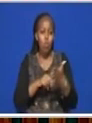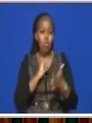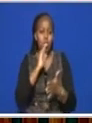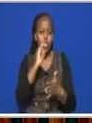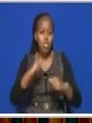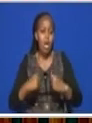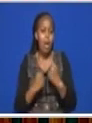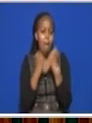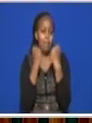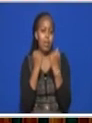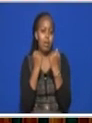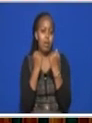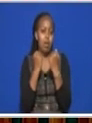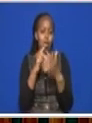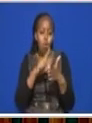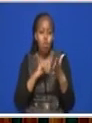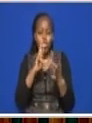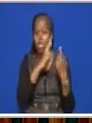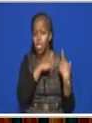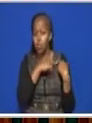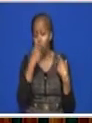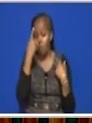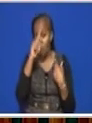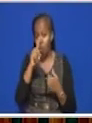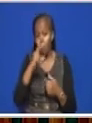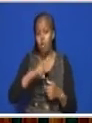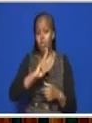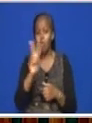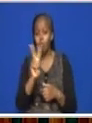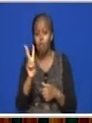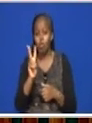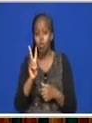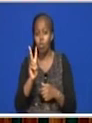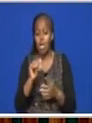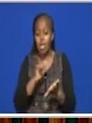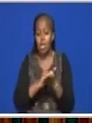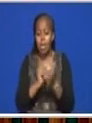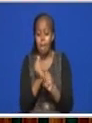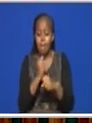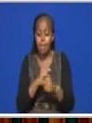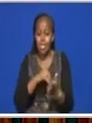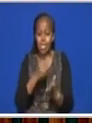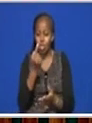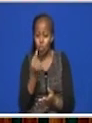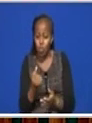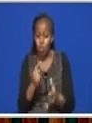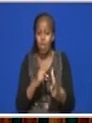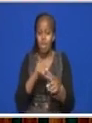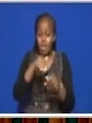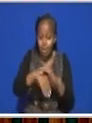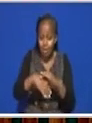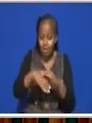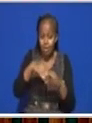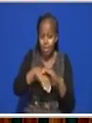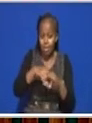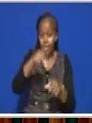really happening? What could be responsible for the volume that makes it small at the bottom of a pond and bigger as it